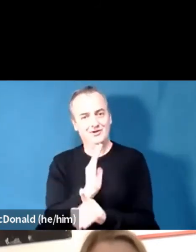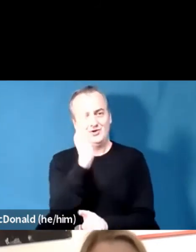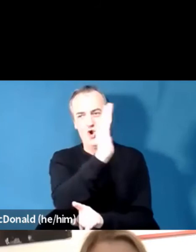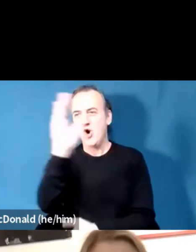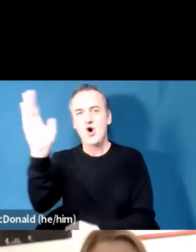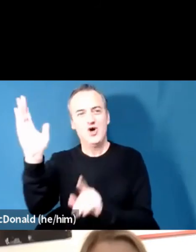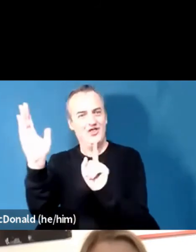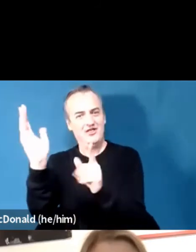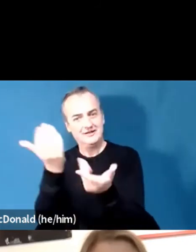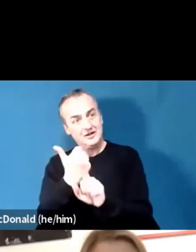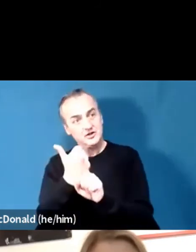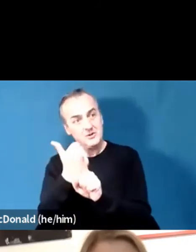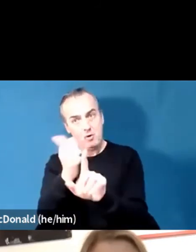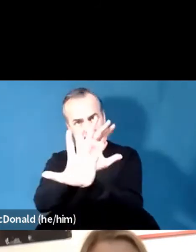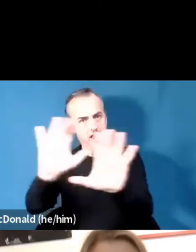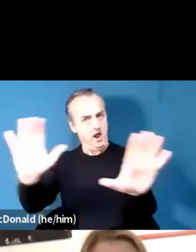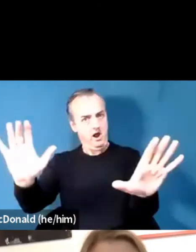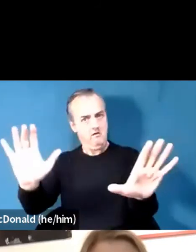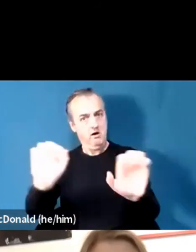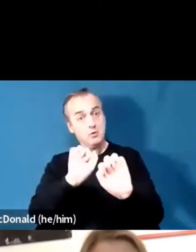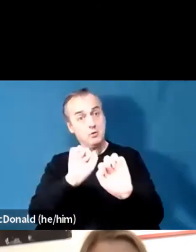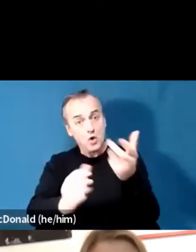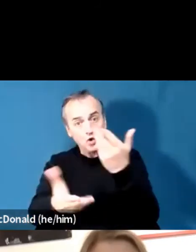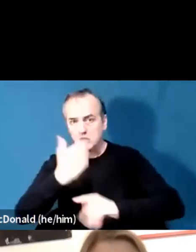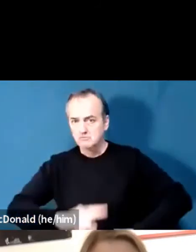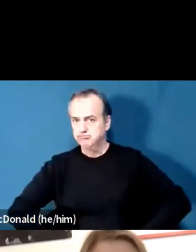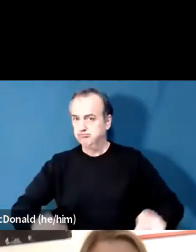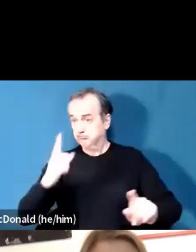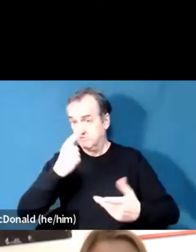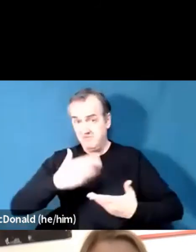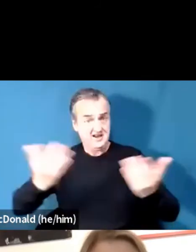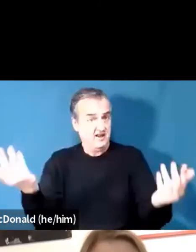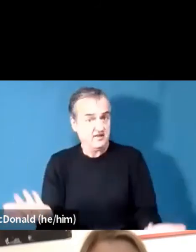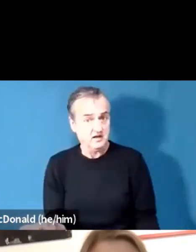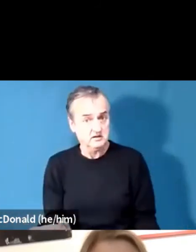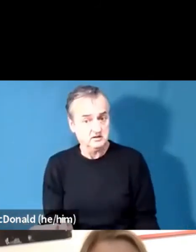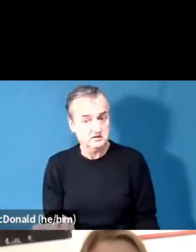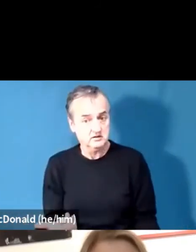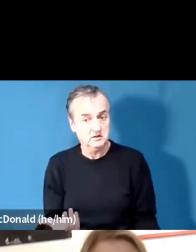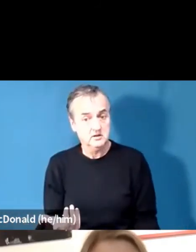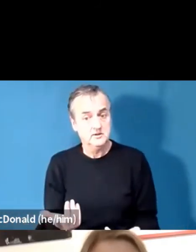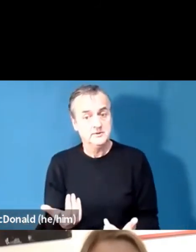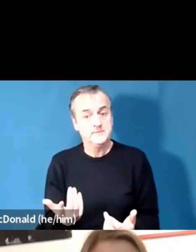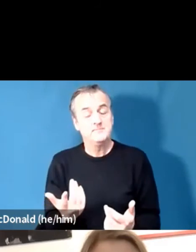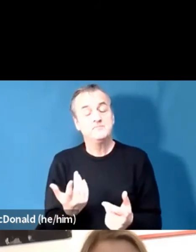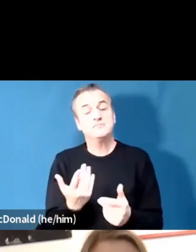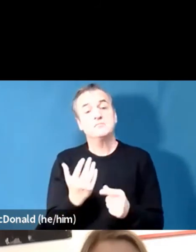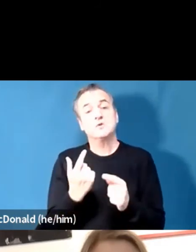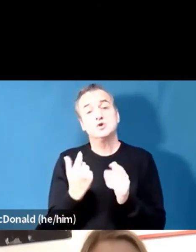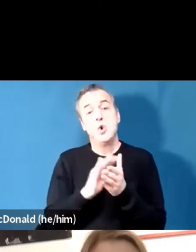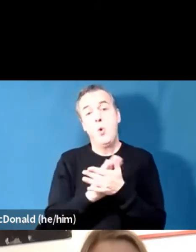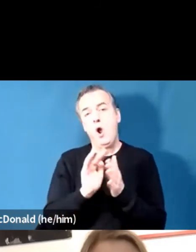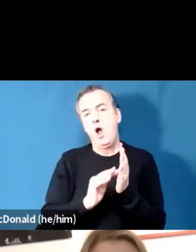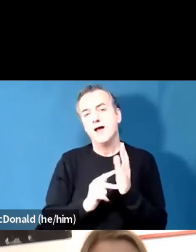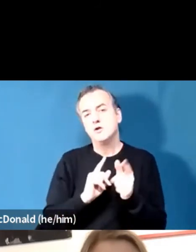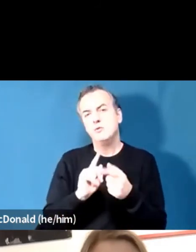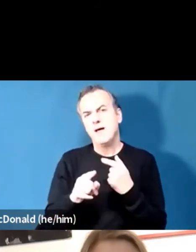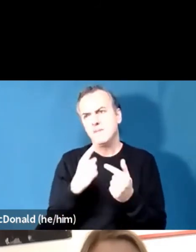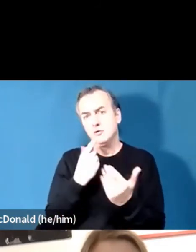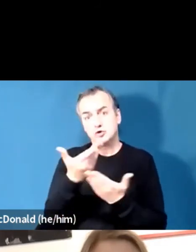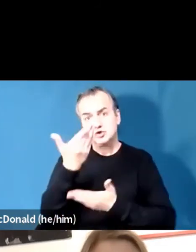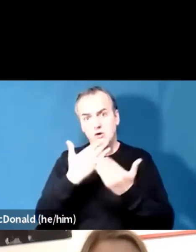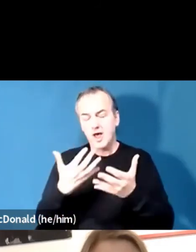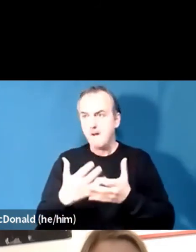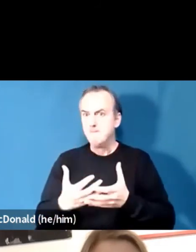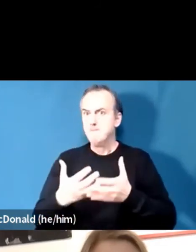and nurture those voices over the course of the bursary. In terms of a big story, I could kind